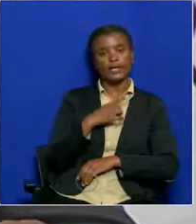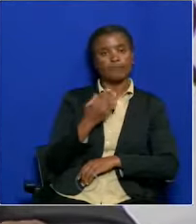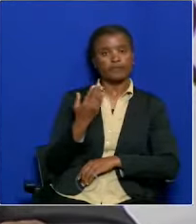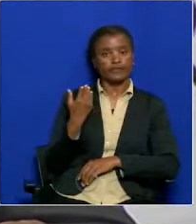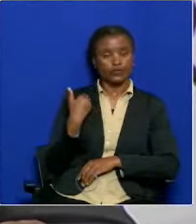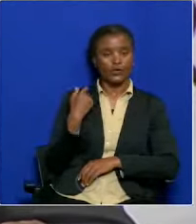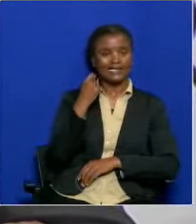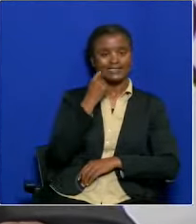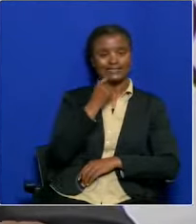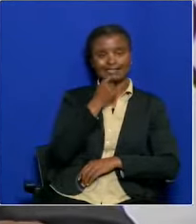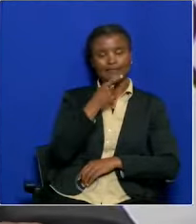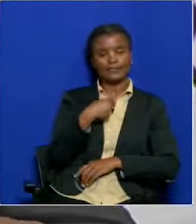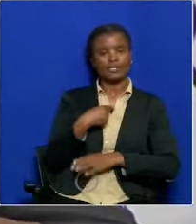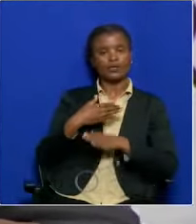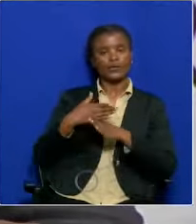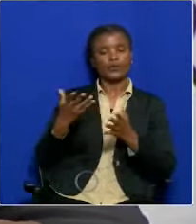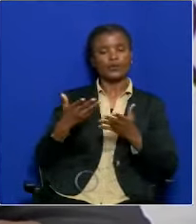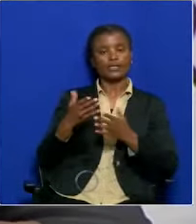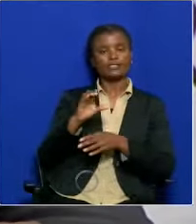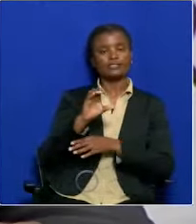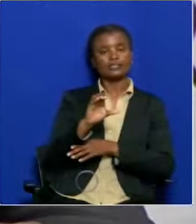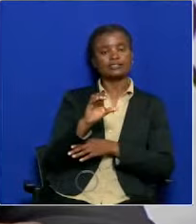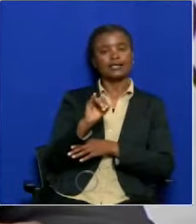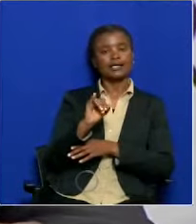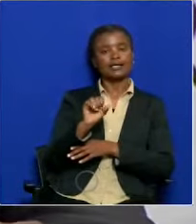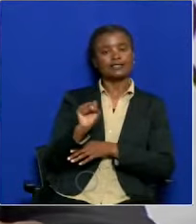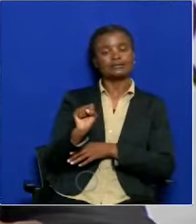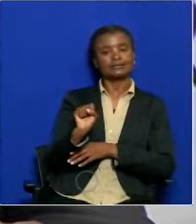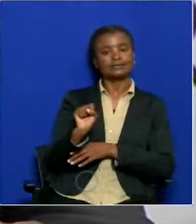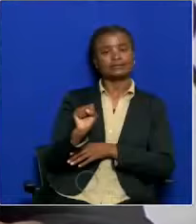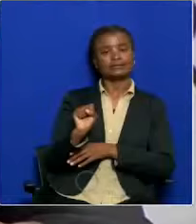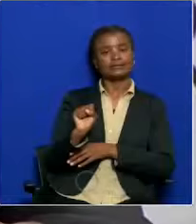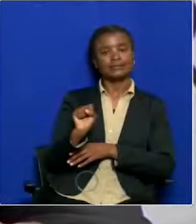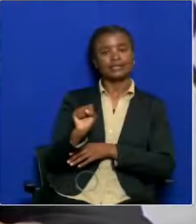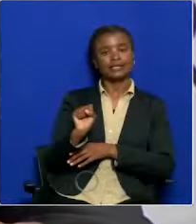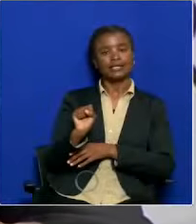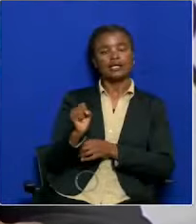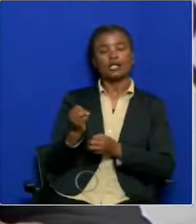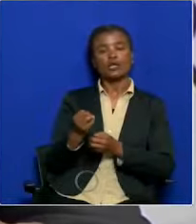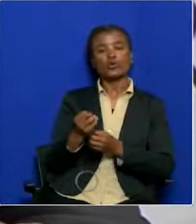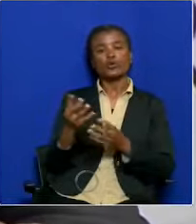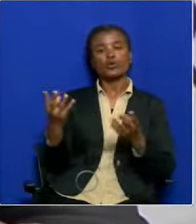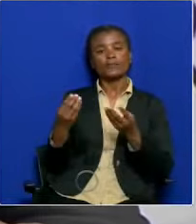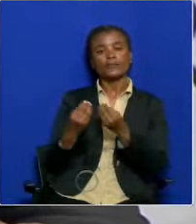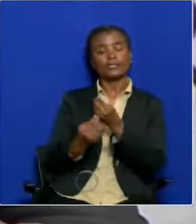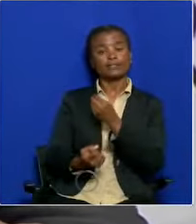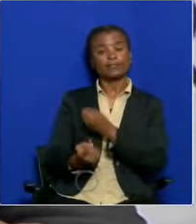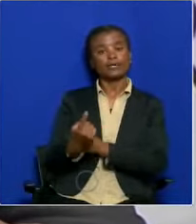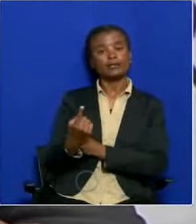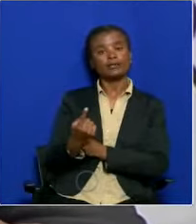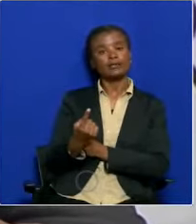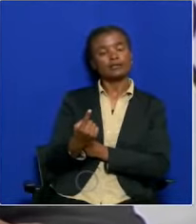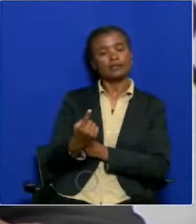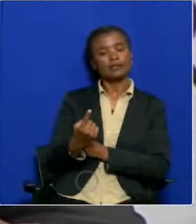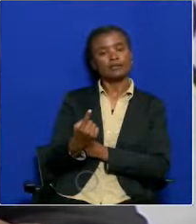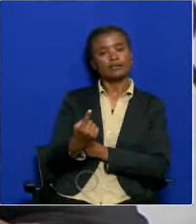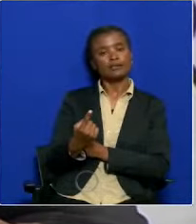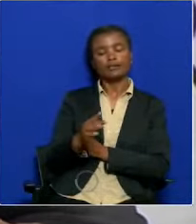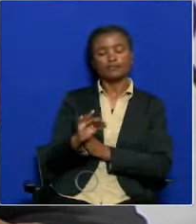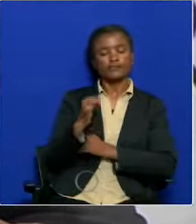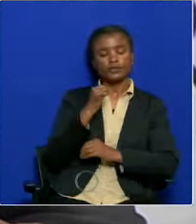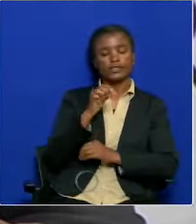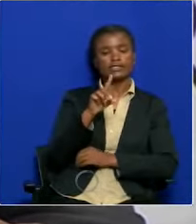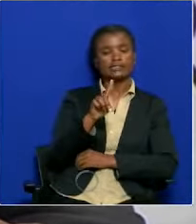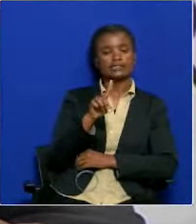CIS, and a lot of things which were happening regarding that was at DPCI. Ours was to assist